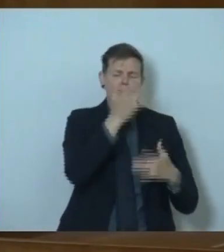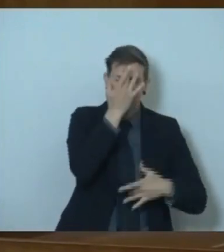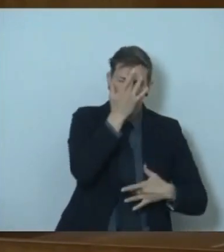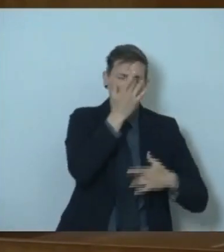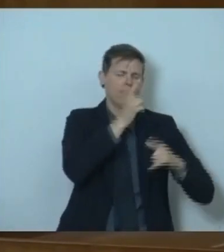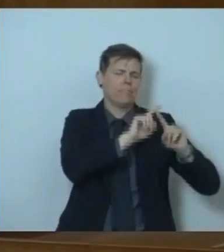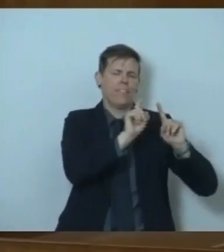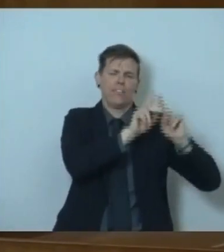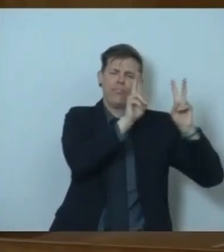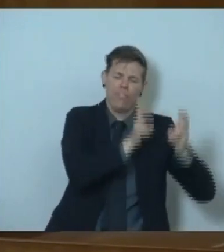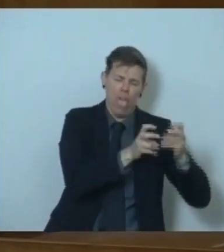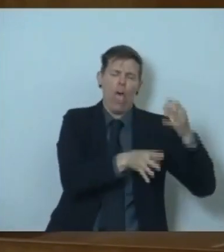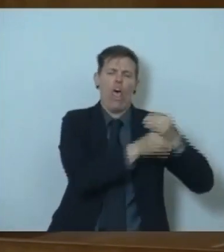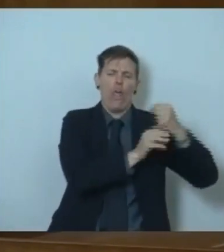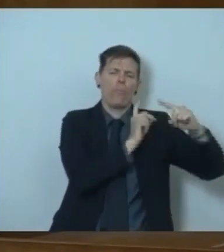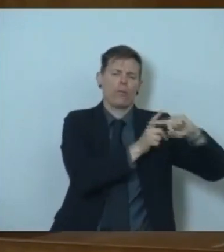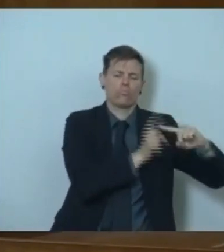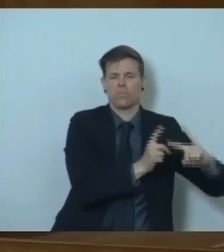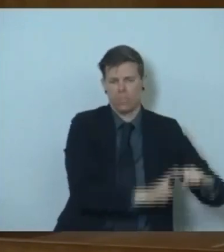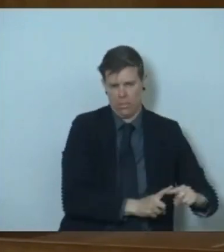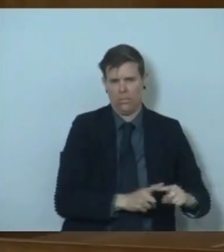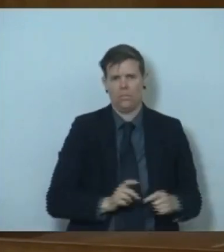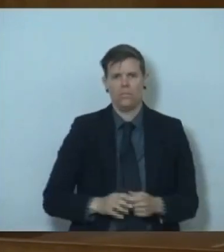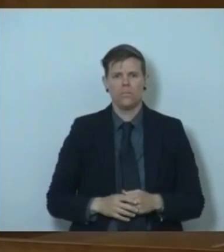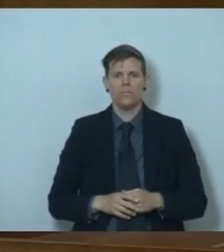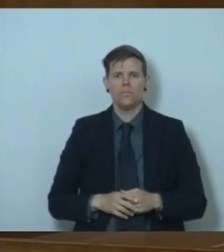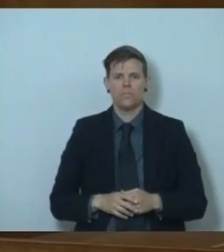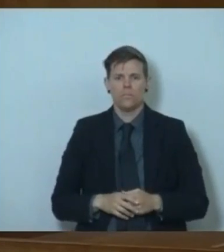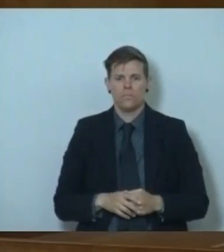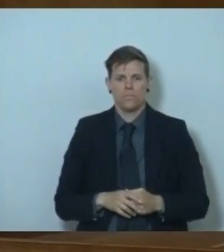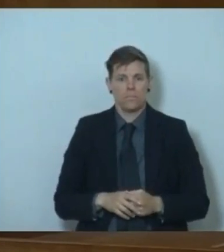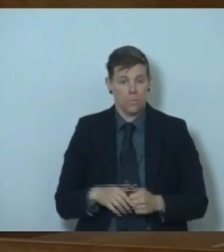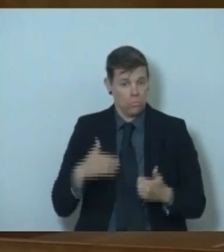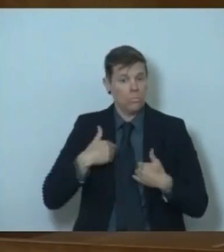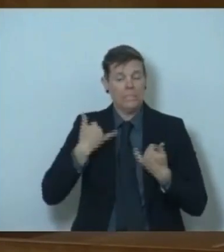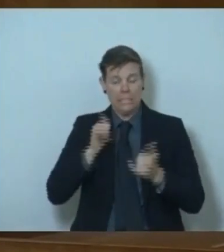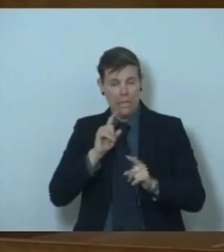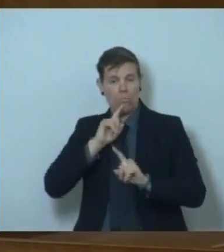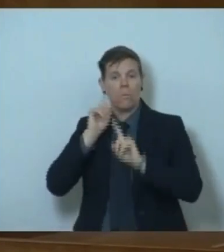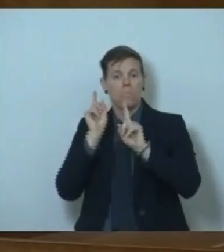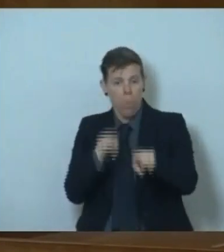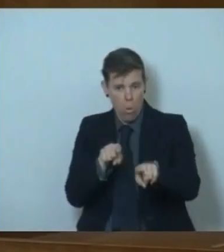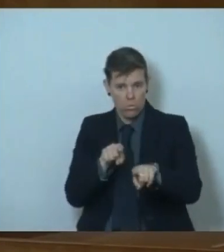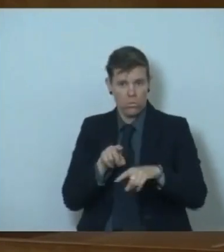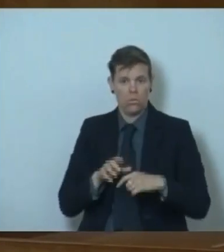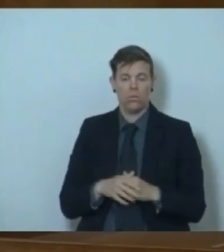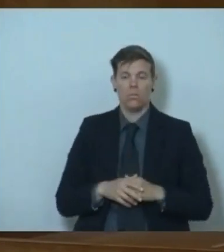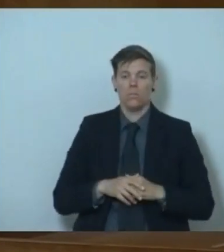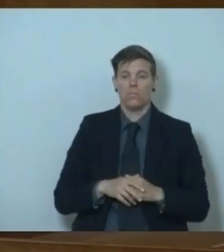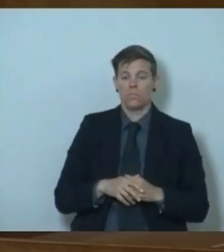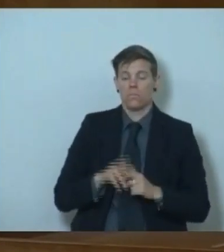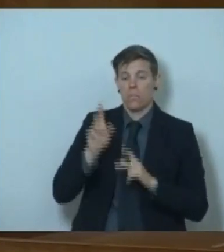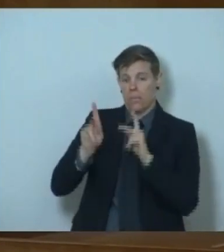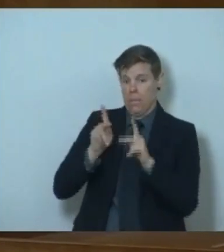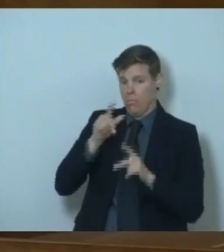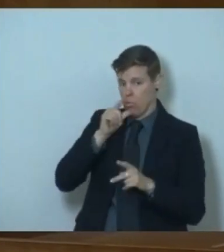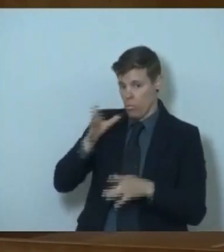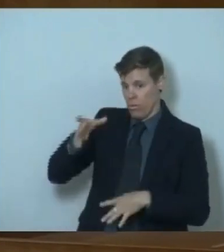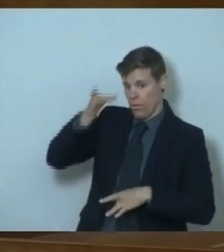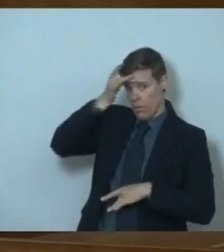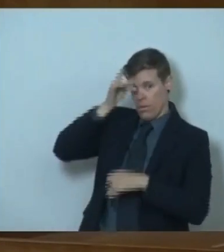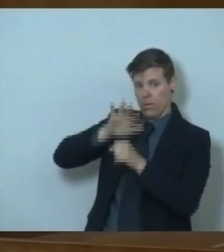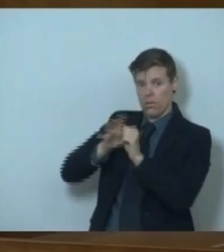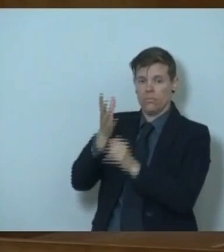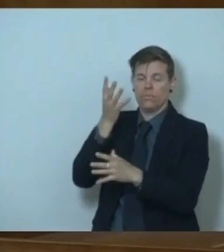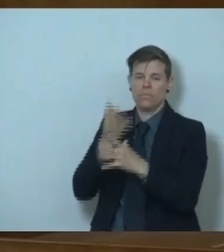we're still reporting the folks who pass away from COVID as deaths. As we get additional guidance, we can update that,